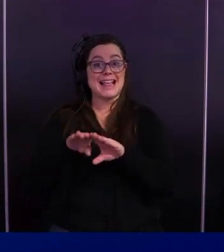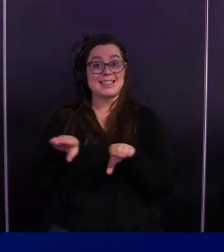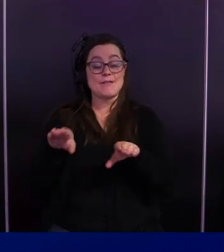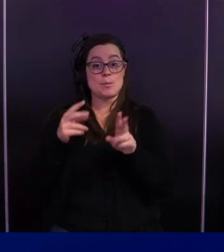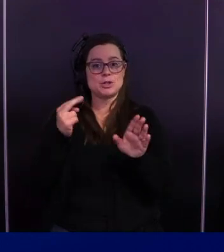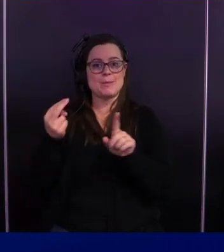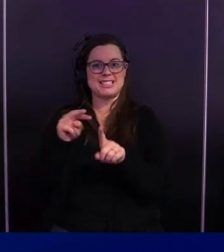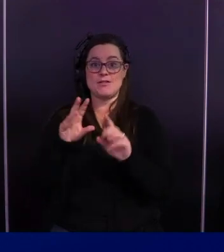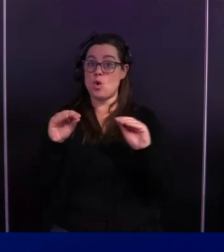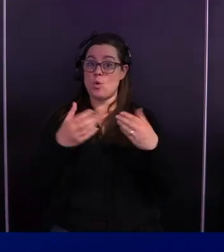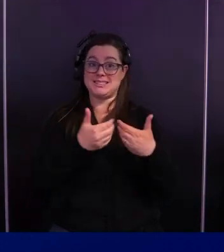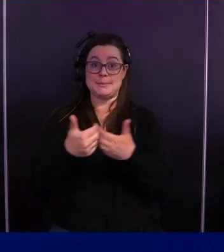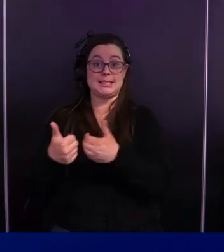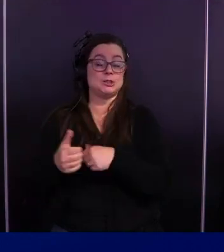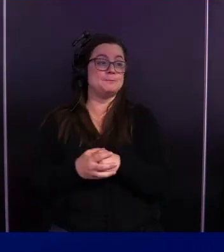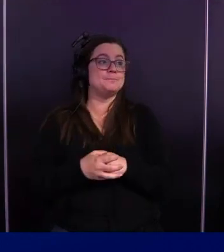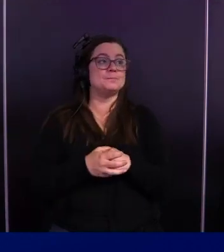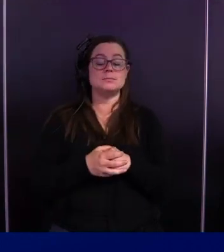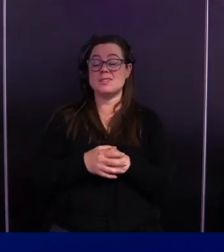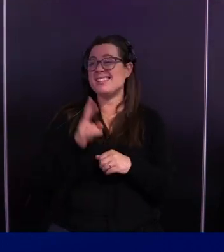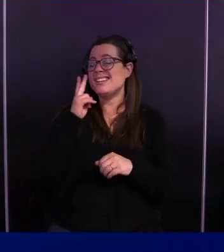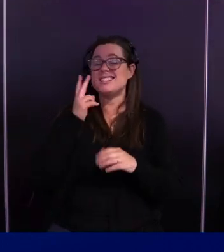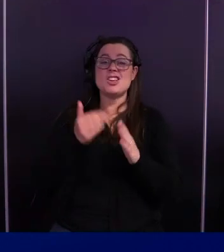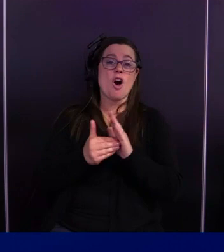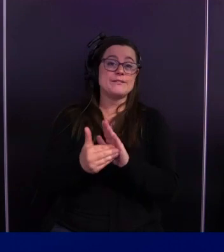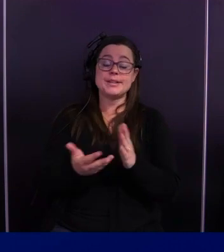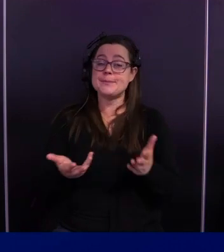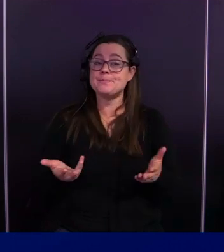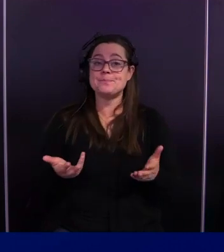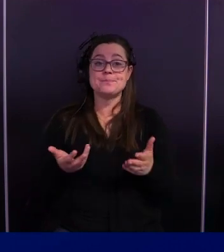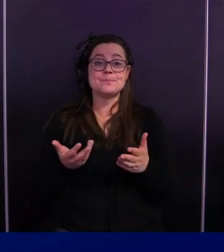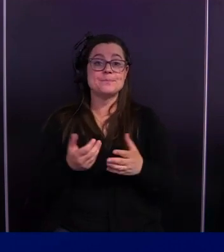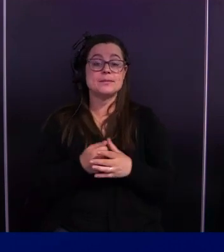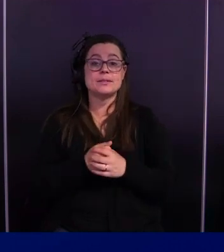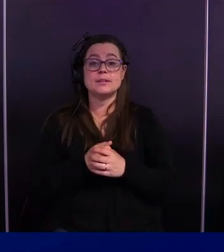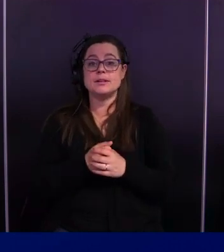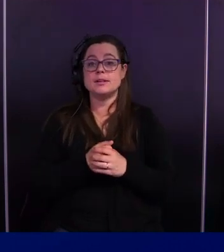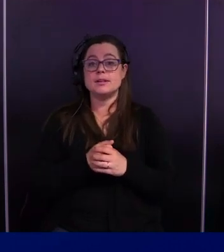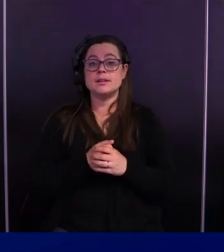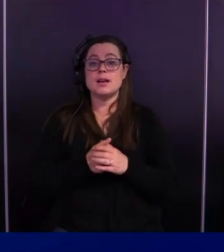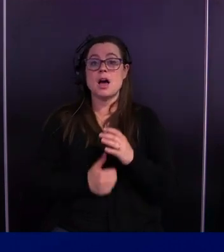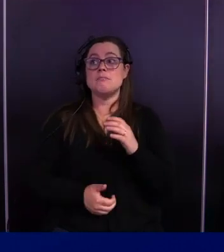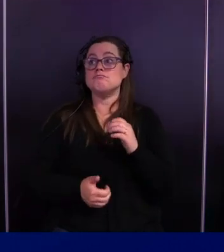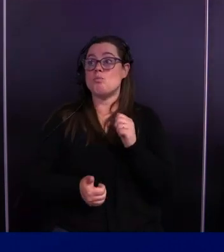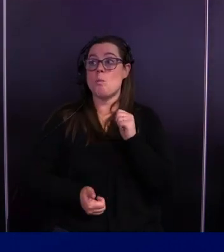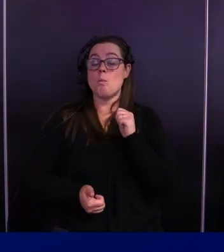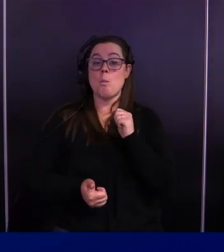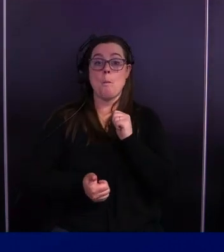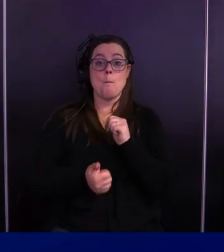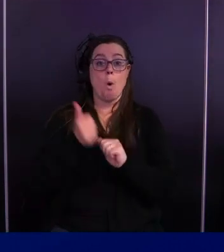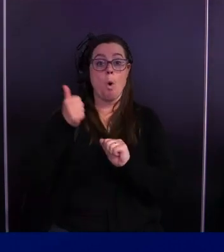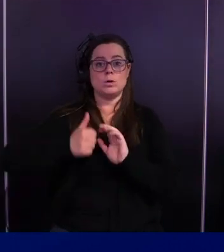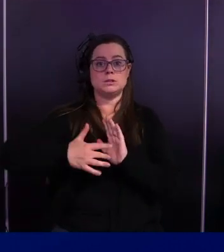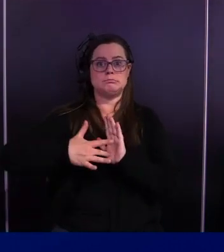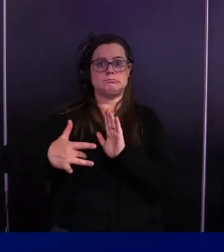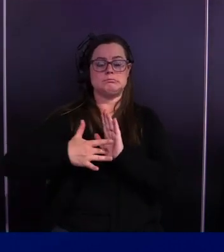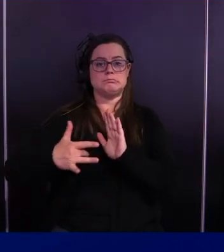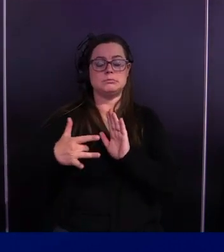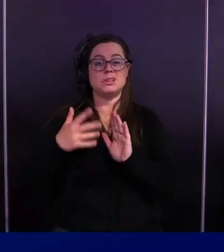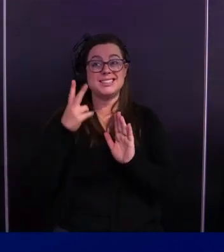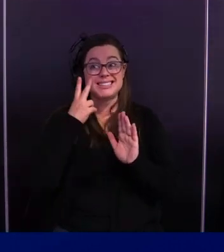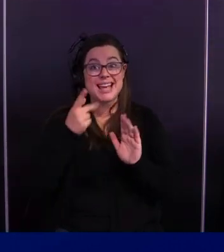Yeah, and we see it a lot. Some of the highest quantity of compromise that we see with